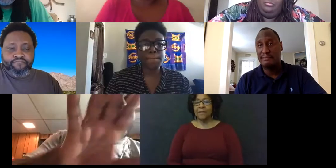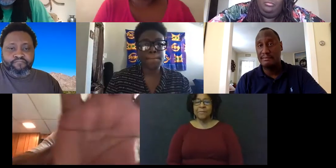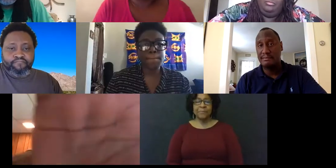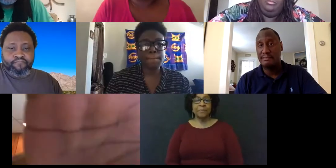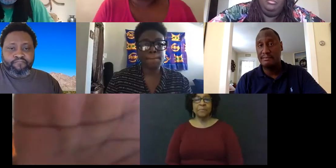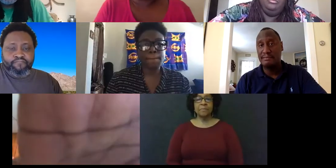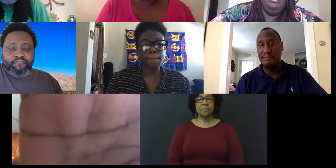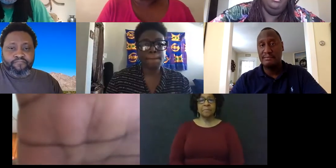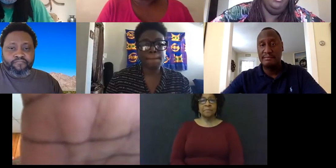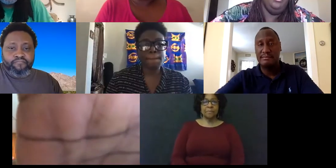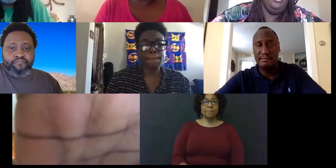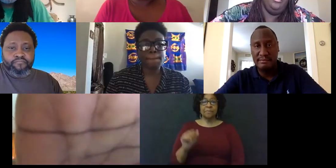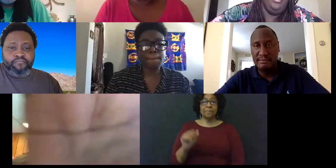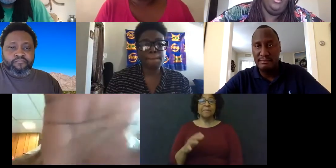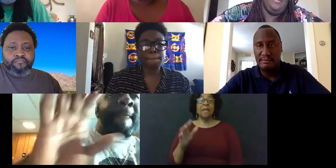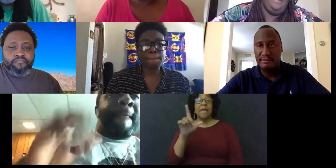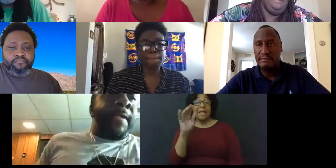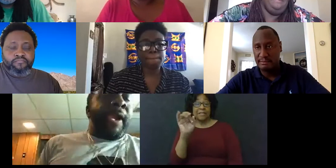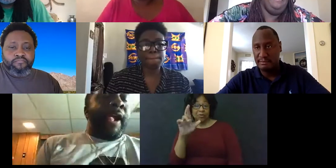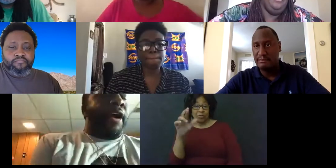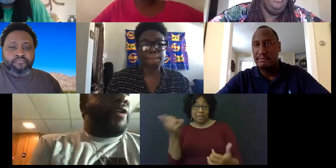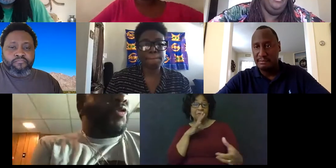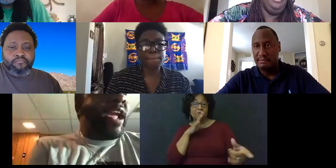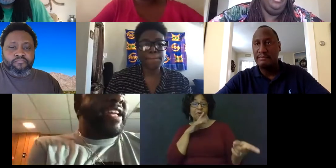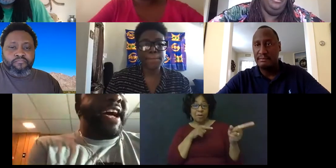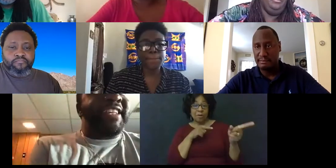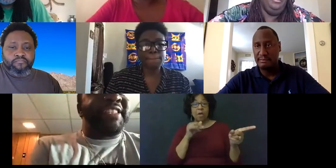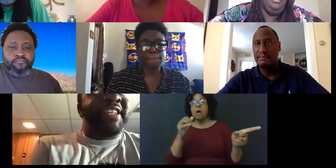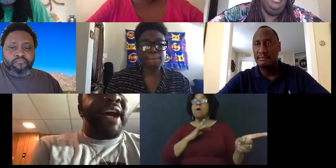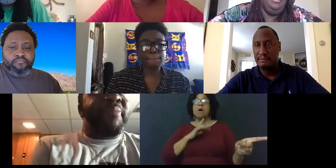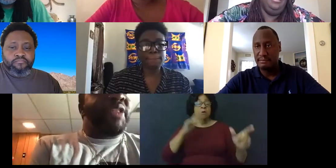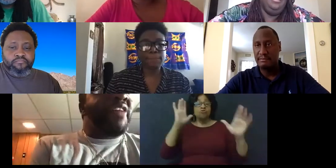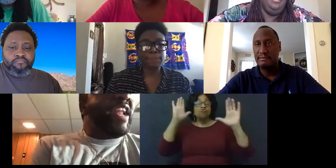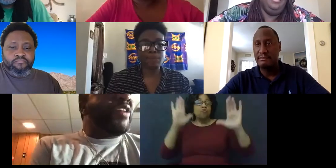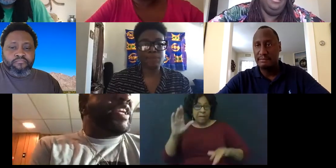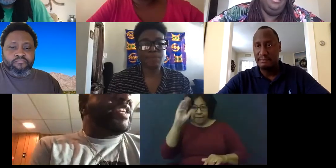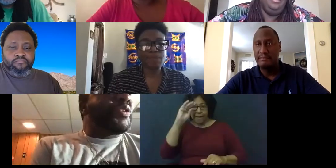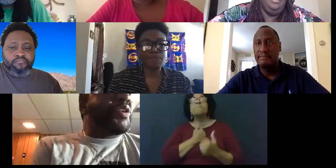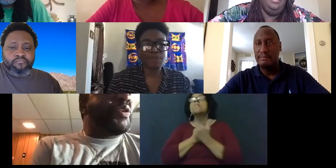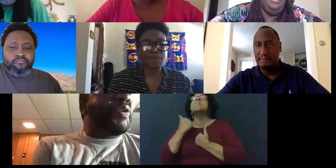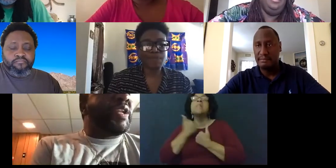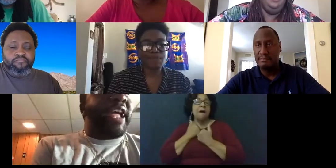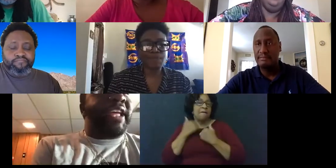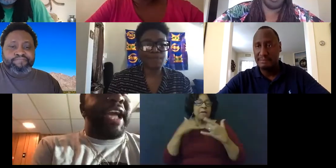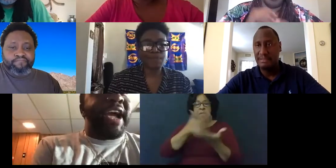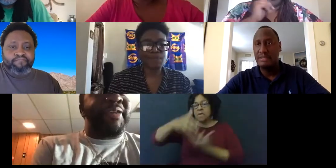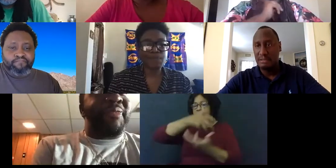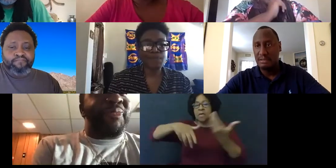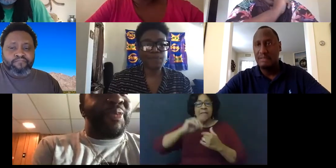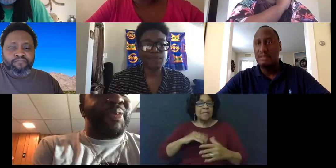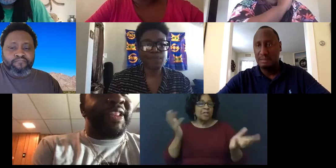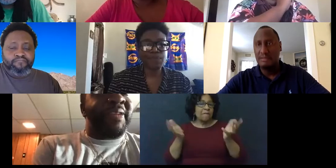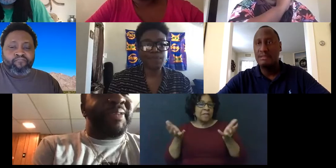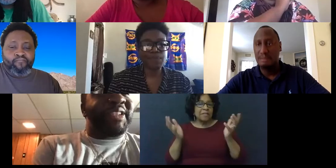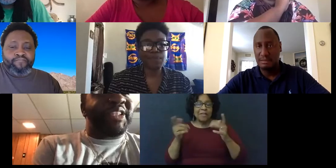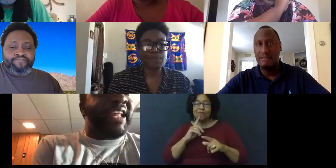Thank you. Lester, you want to say something? Oh, great, guys. I'm loving how things are going. Like, I